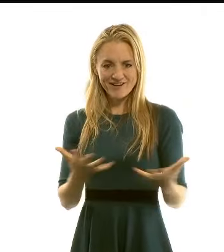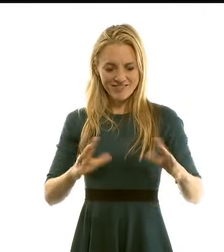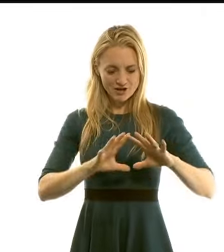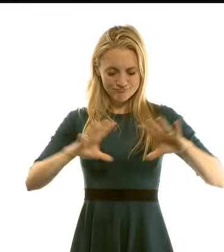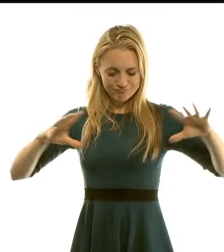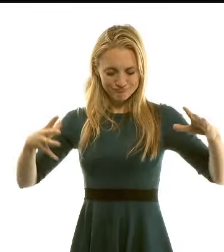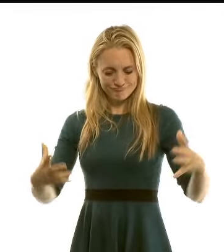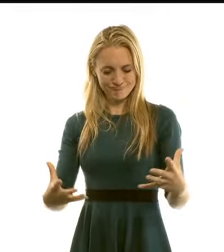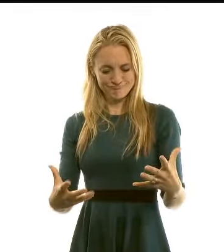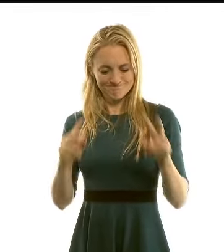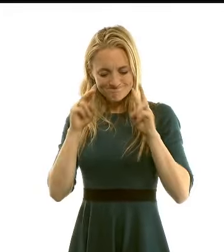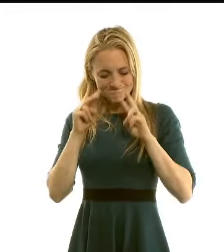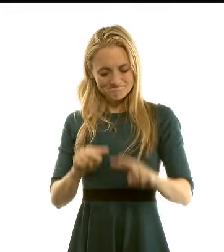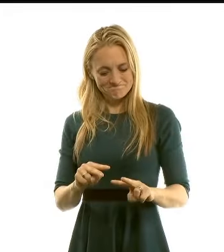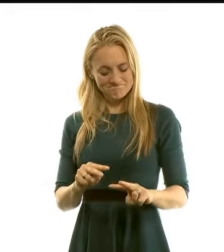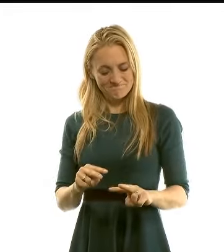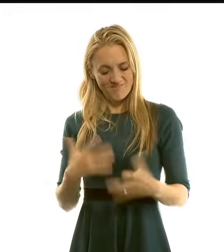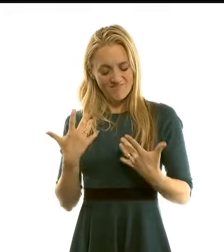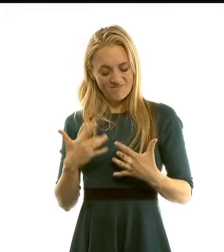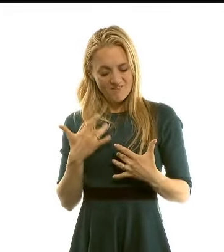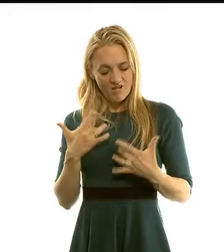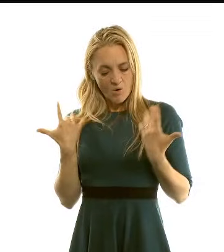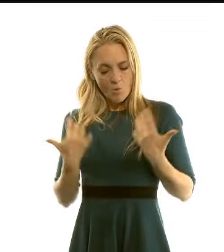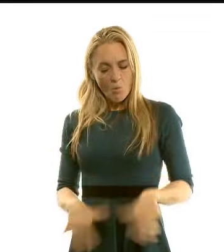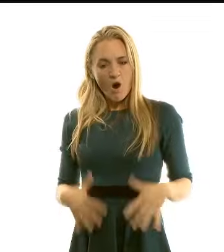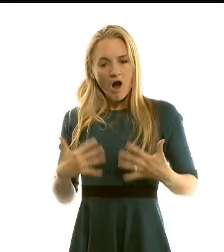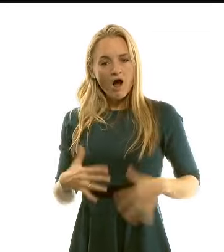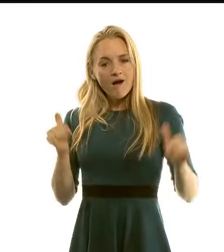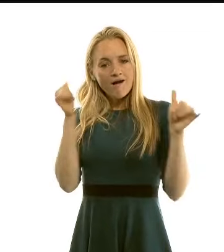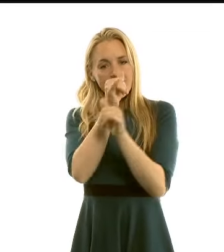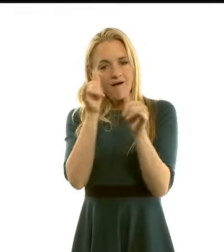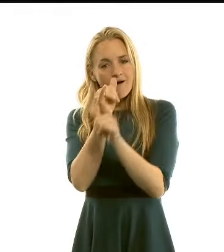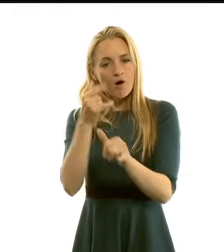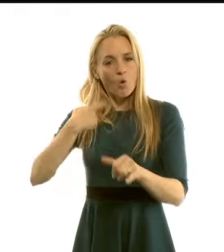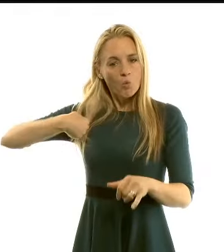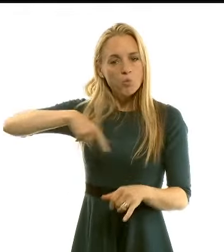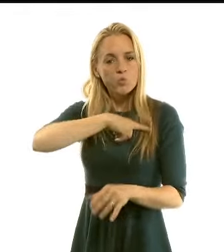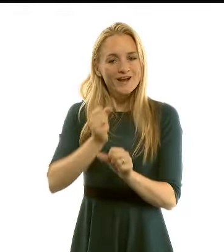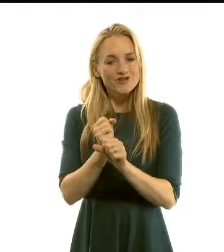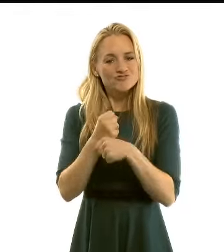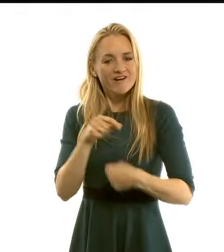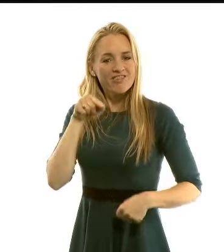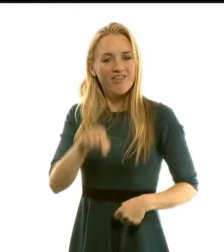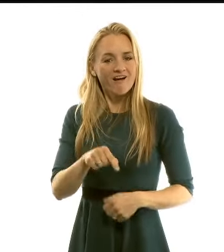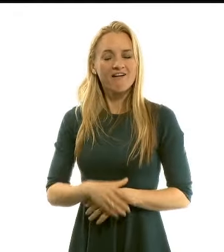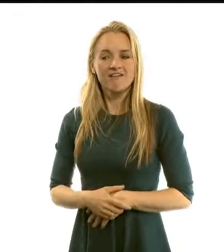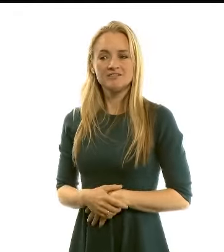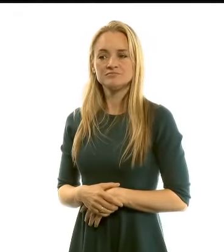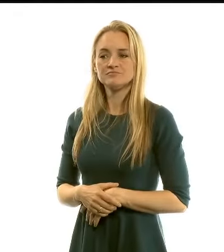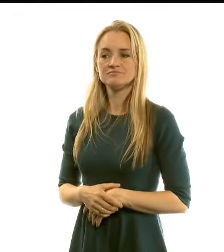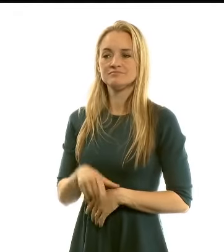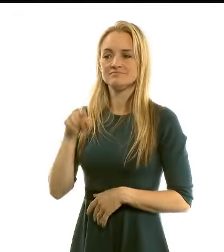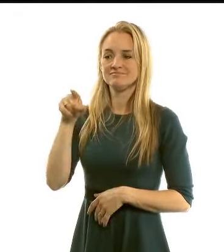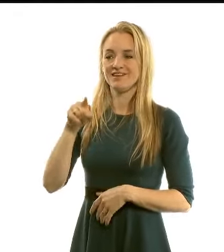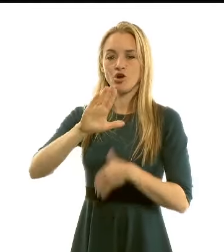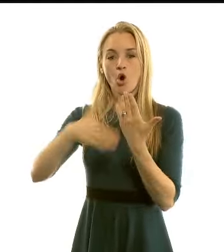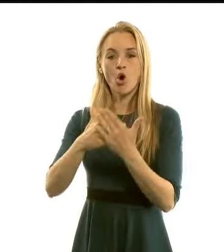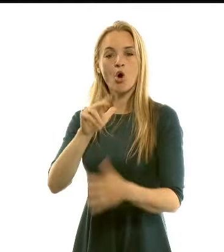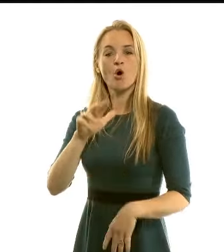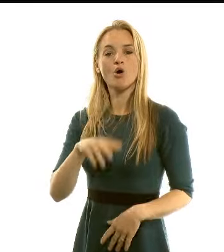think to yourself, whoa, I created that. We created that. Here they are, all 2023 sets, and